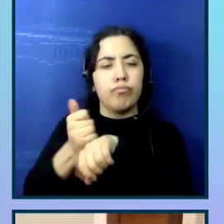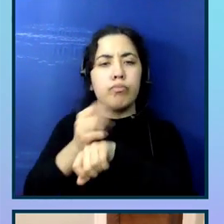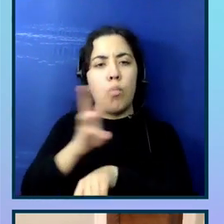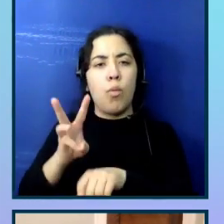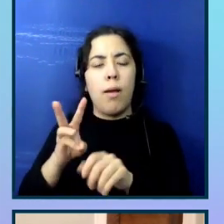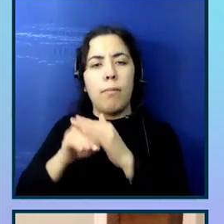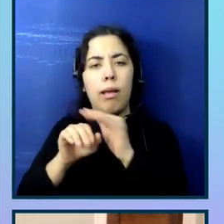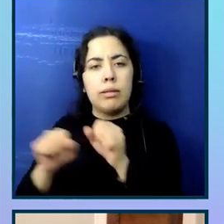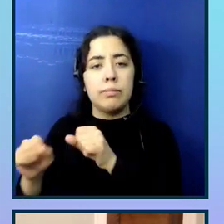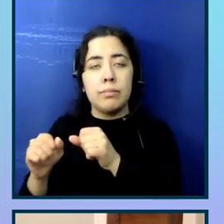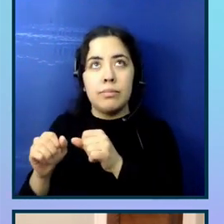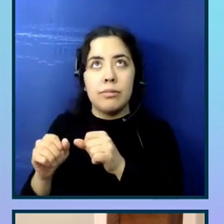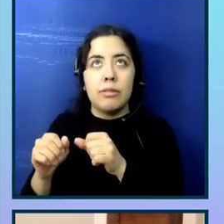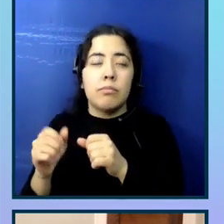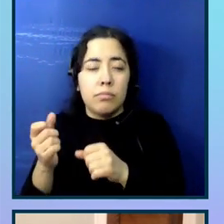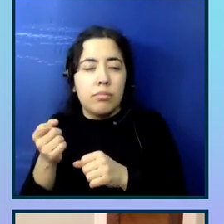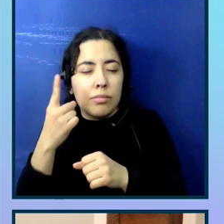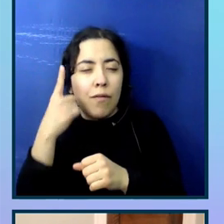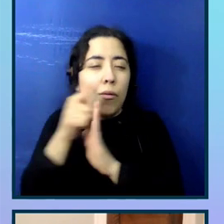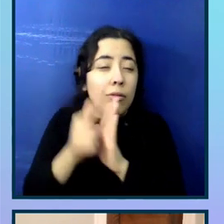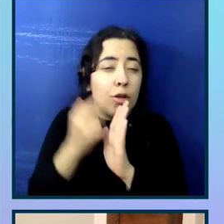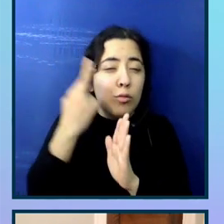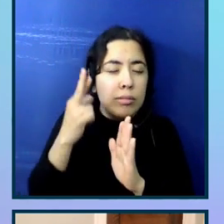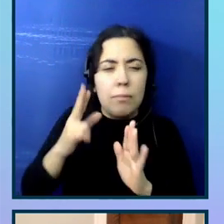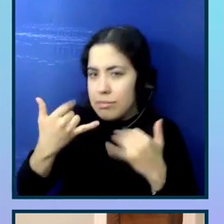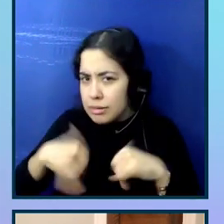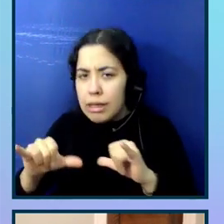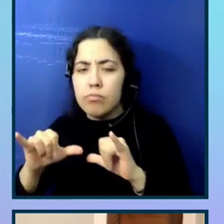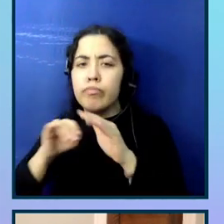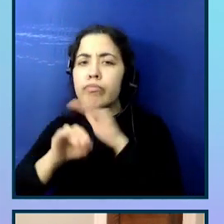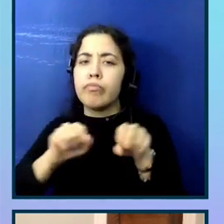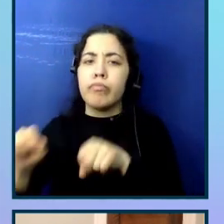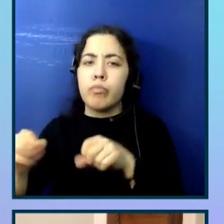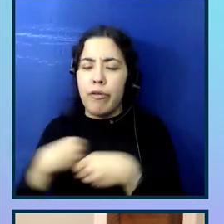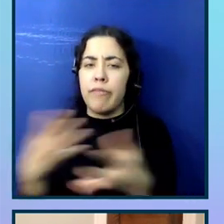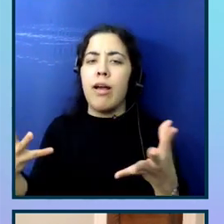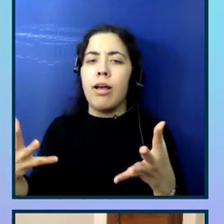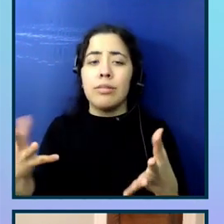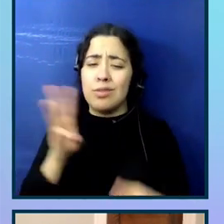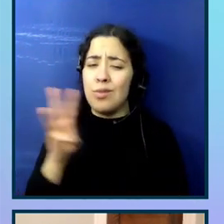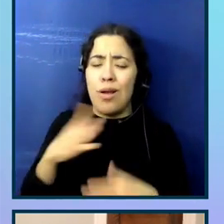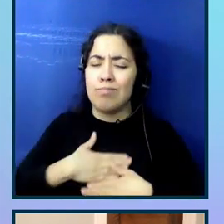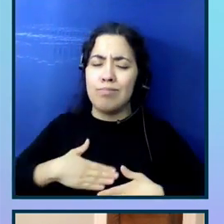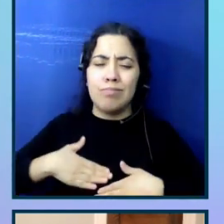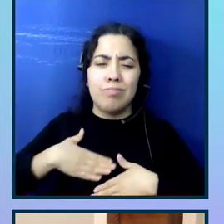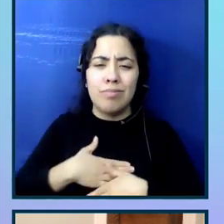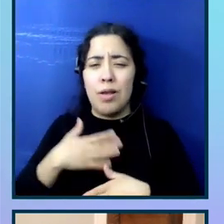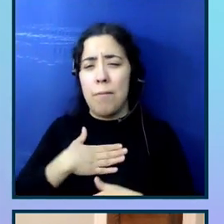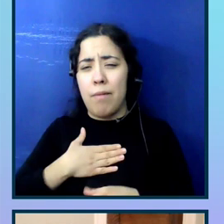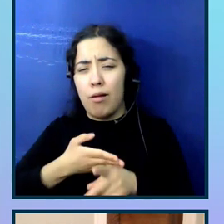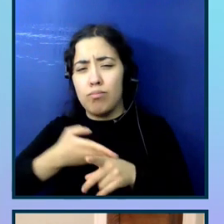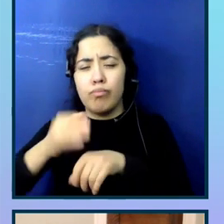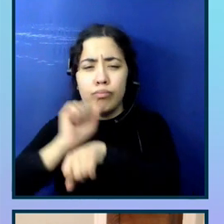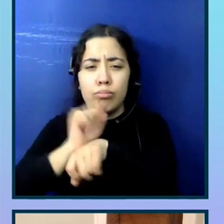only enforcing it for legal reasons. The web is such a fun place to work. I've really enjoyed my career. I've dedicated a large portion